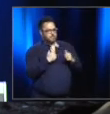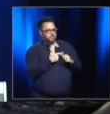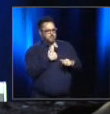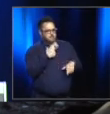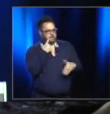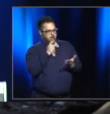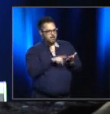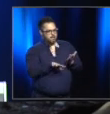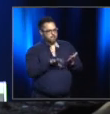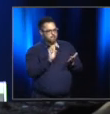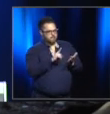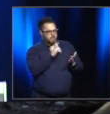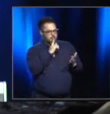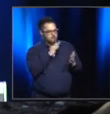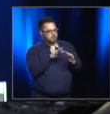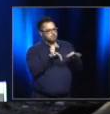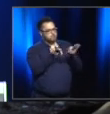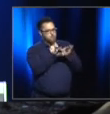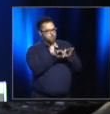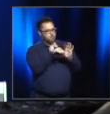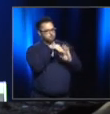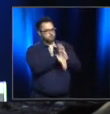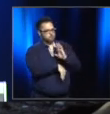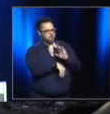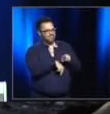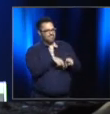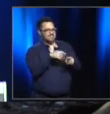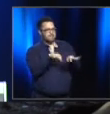a substantial decline in an important predator.